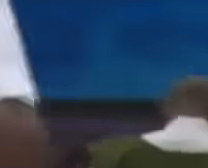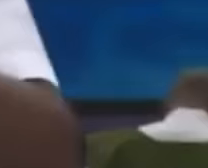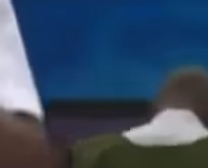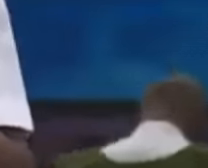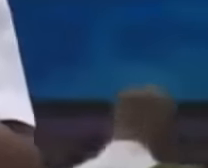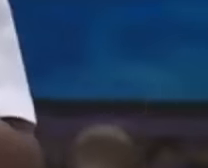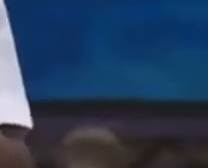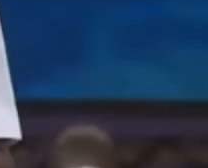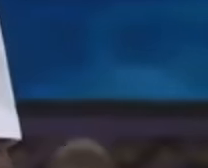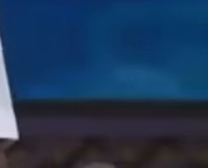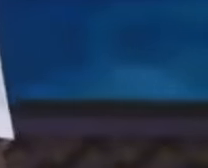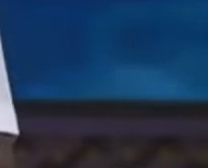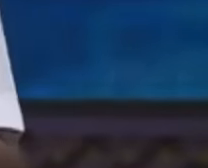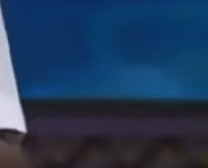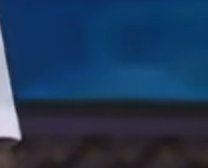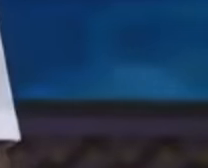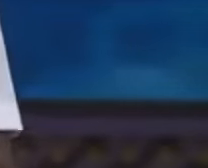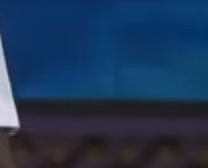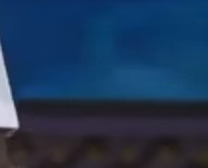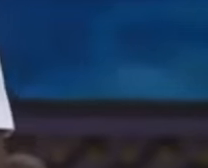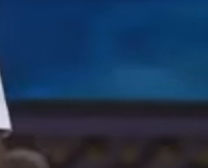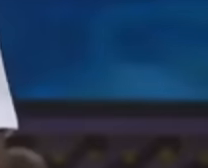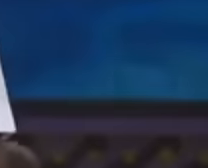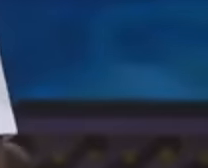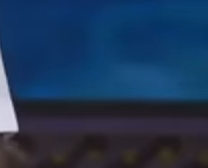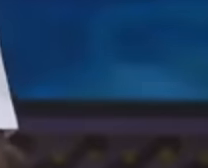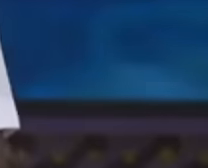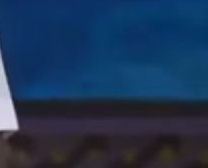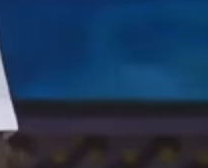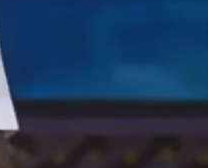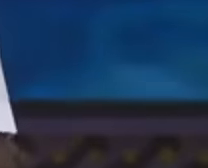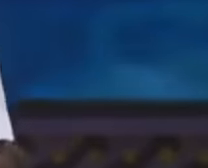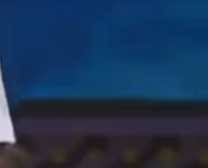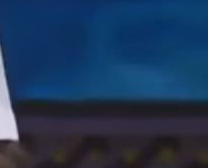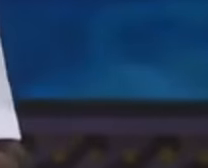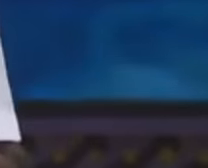You know why they are doing that? If you don't believe that you need deliverance,